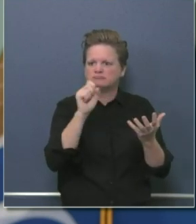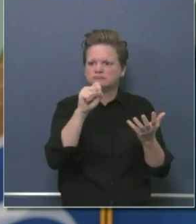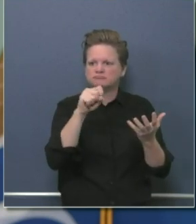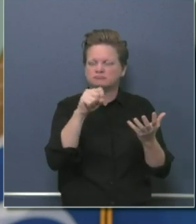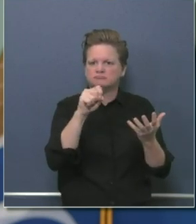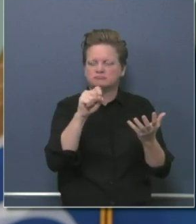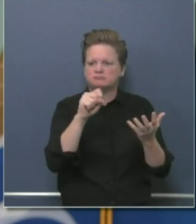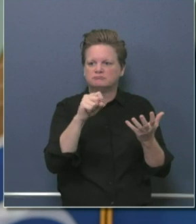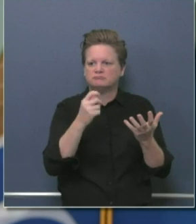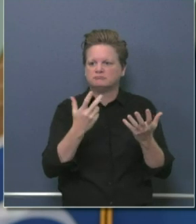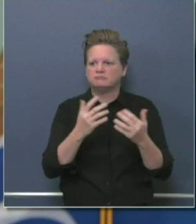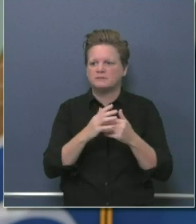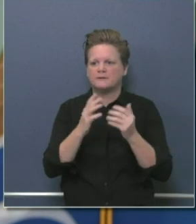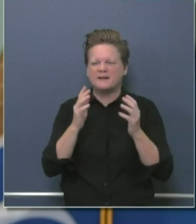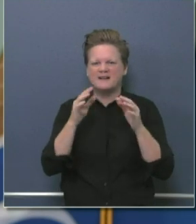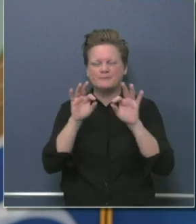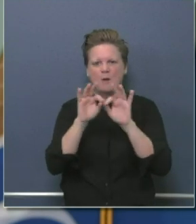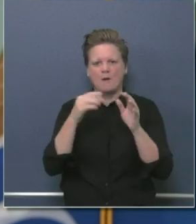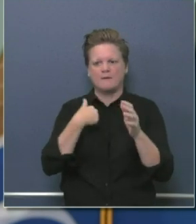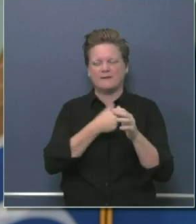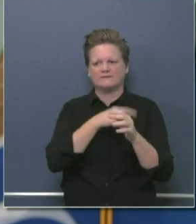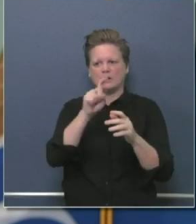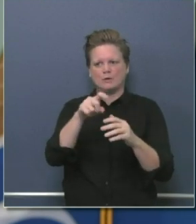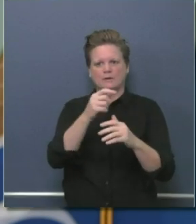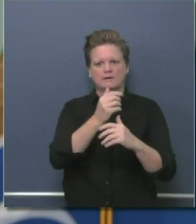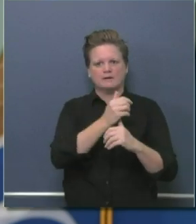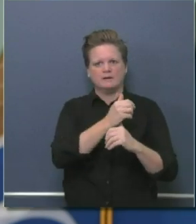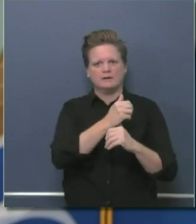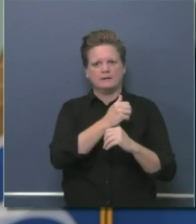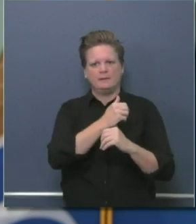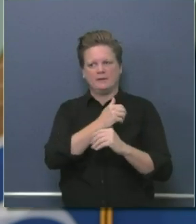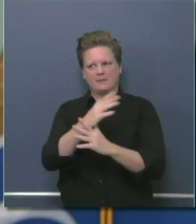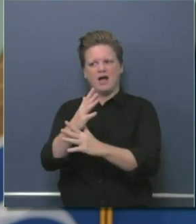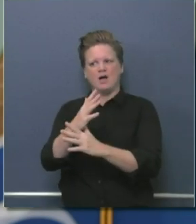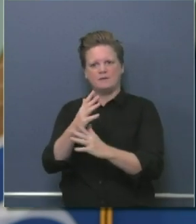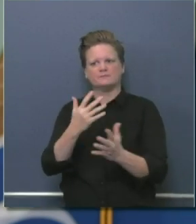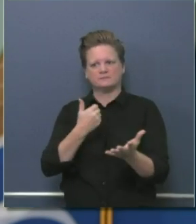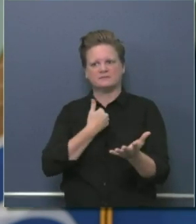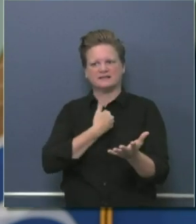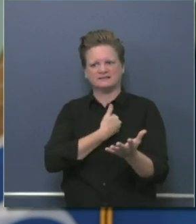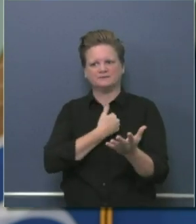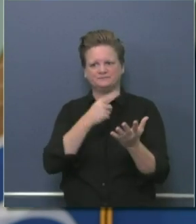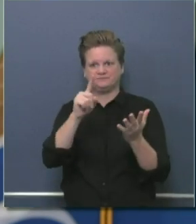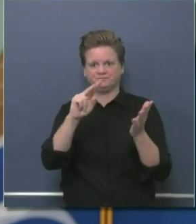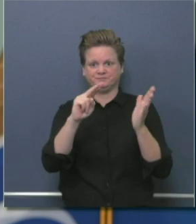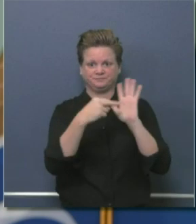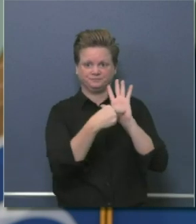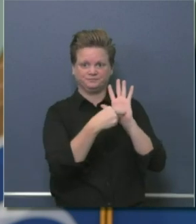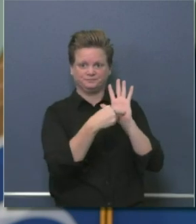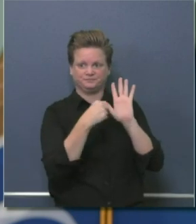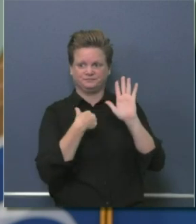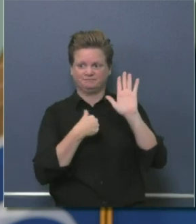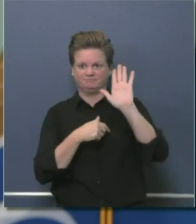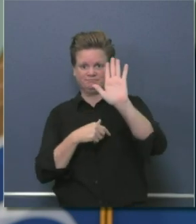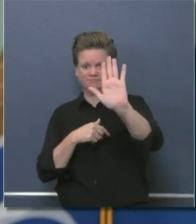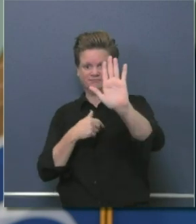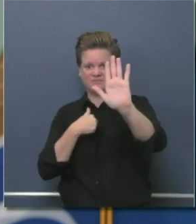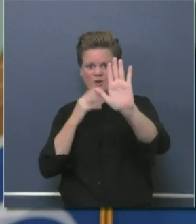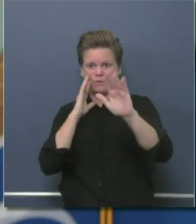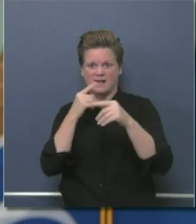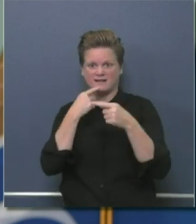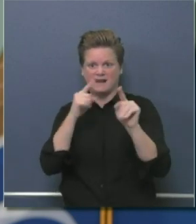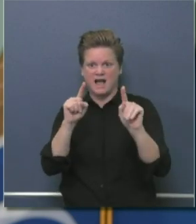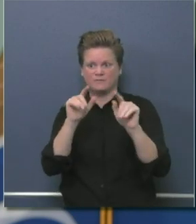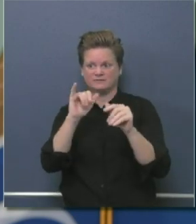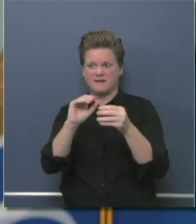themselves, not just for the clarity around these numbers, but preparing for the effort that we all need to